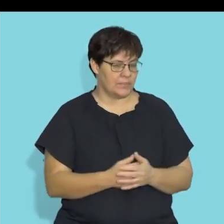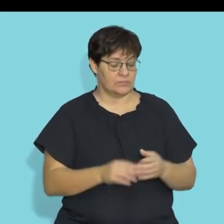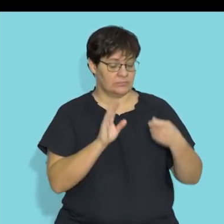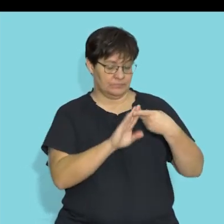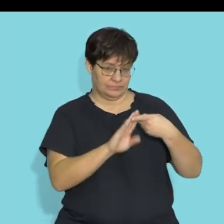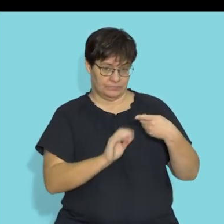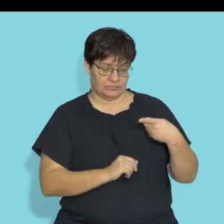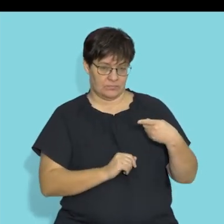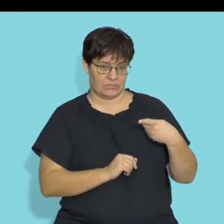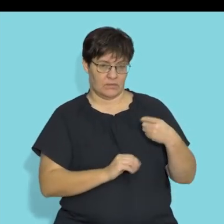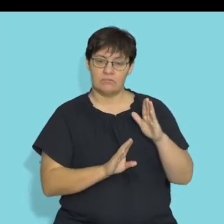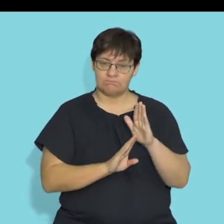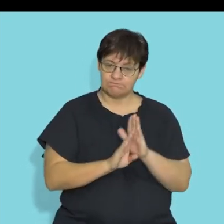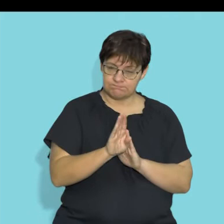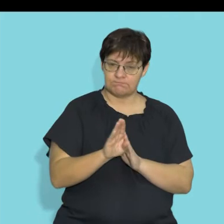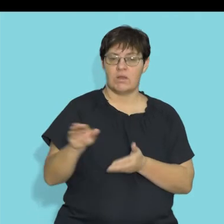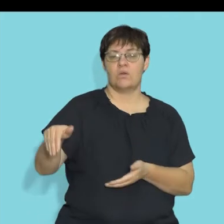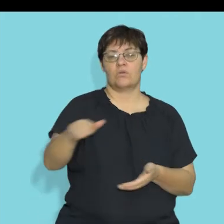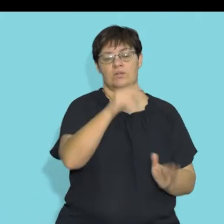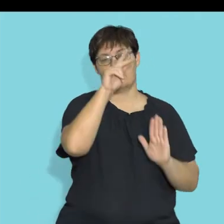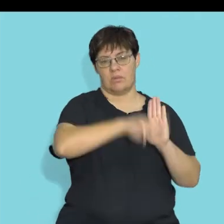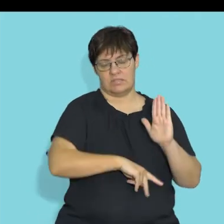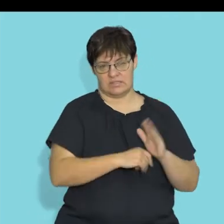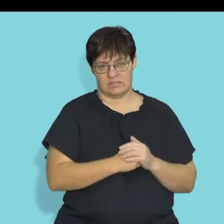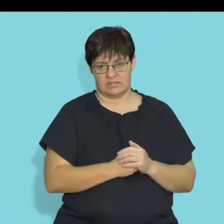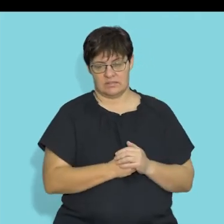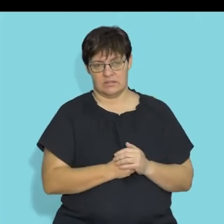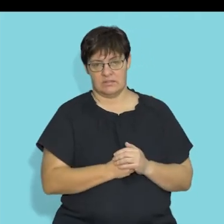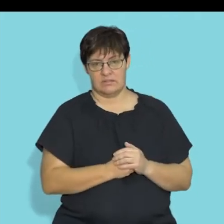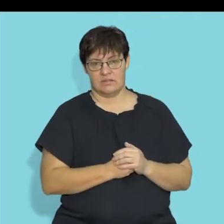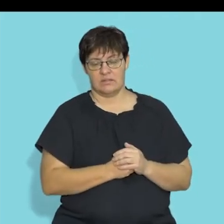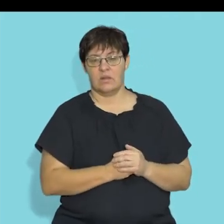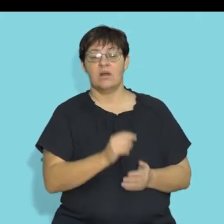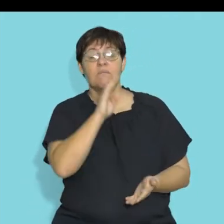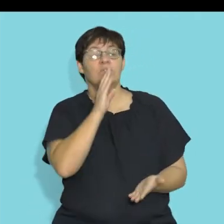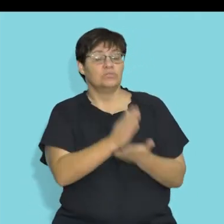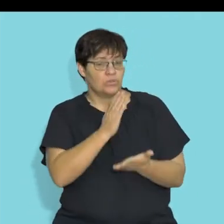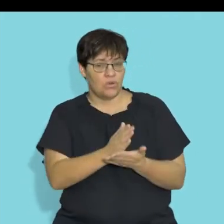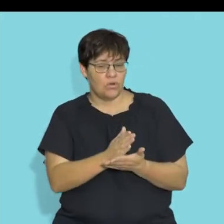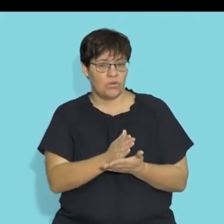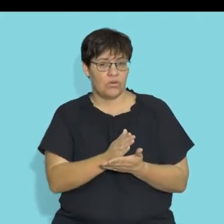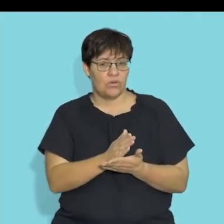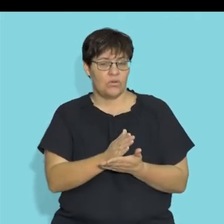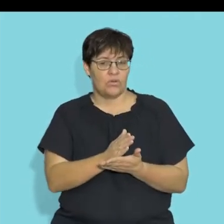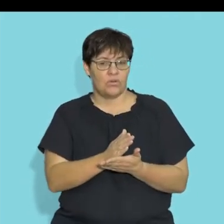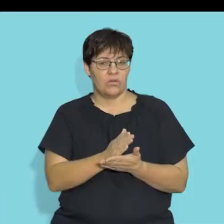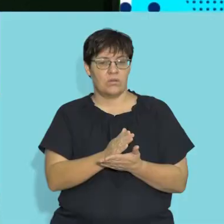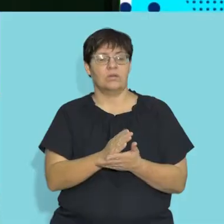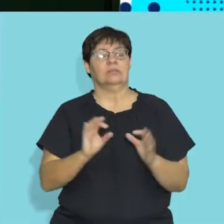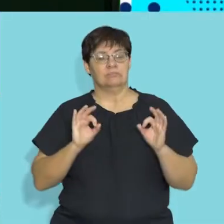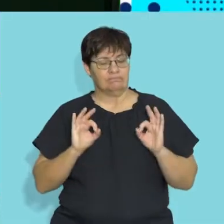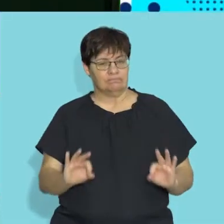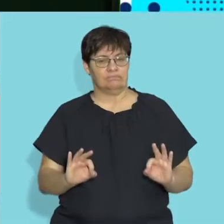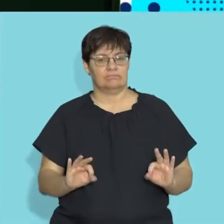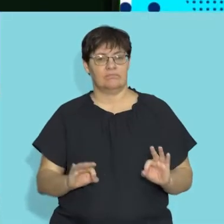solution to our problem? Number one, improve the collection policy. That means make sure that